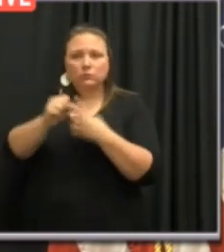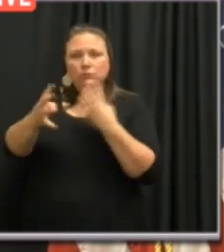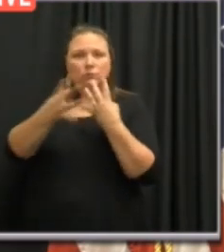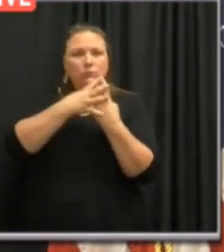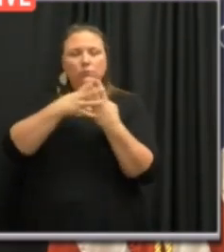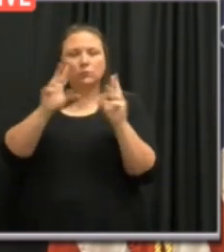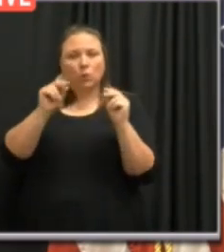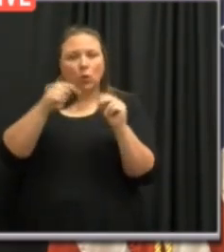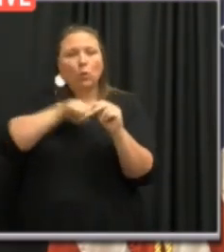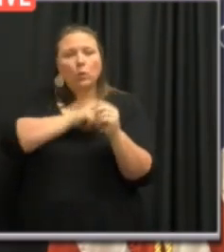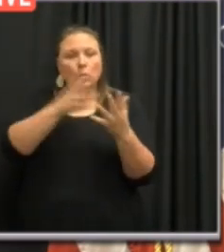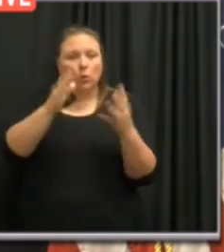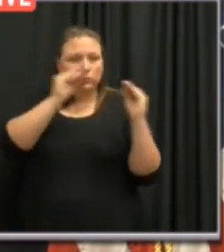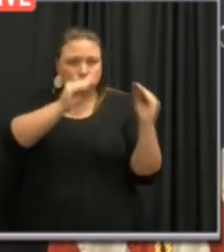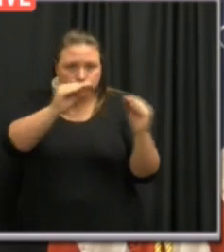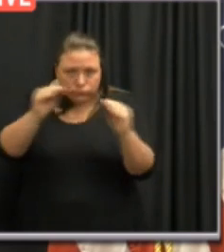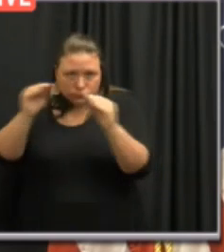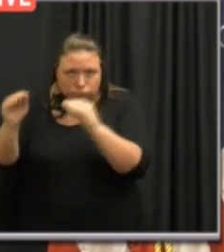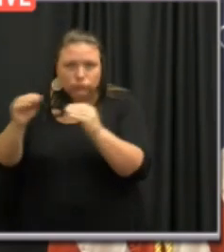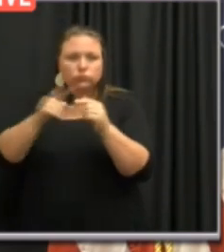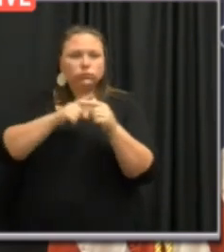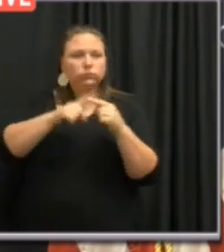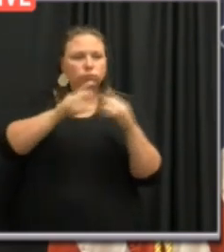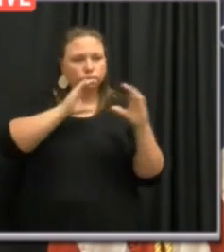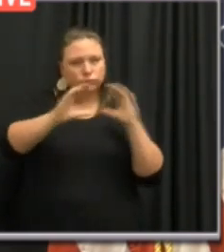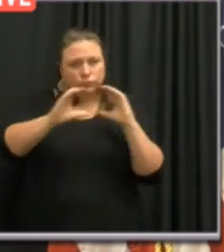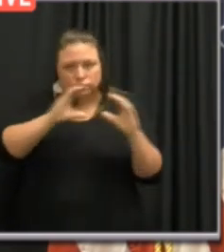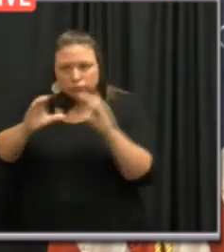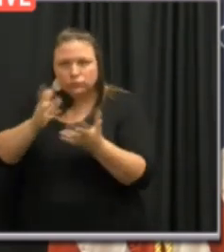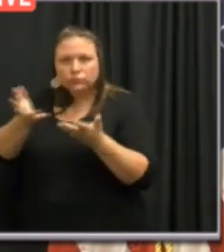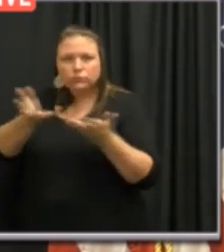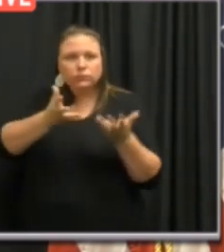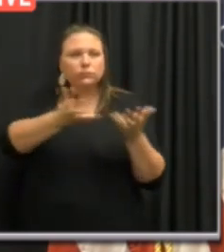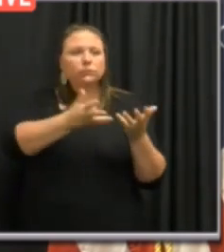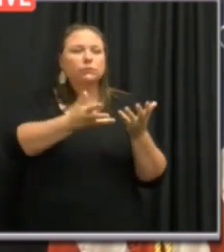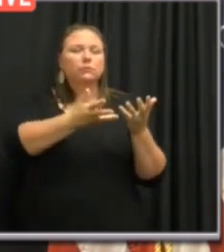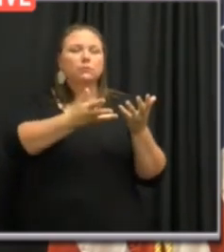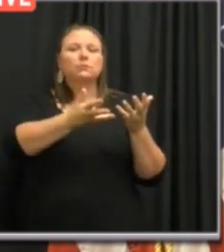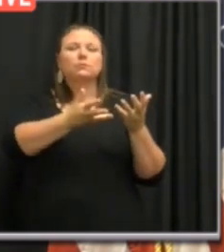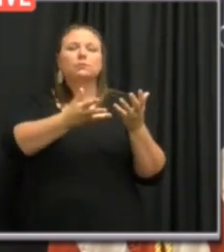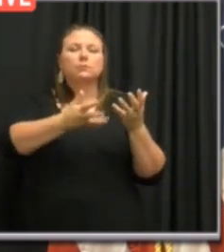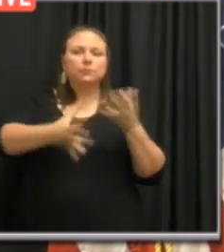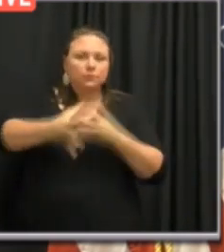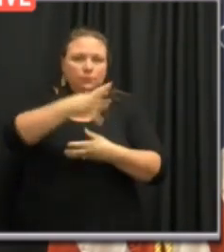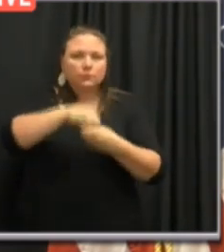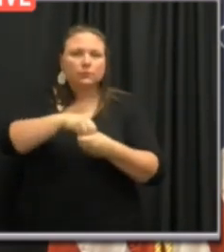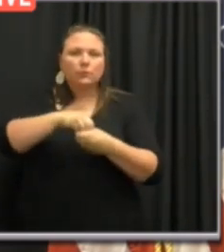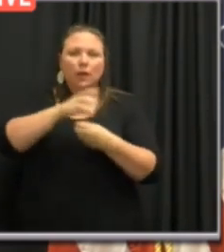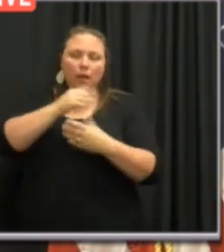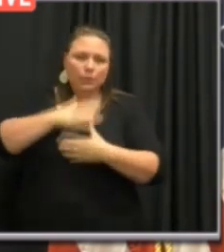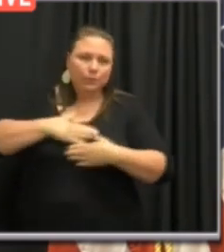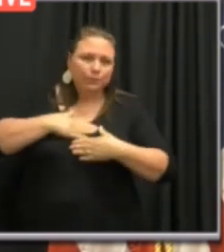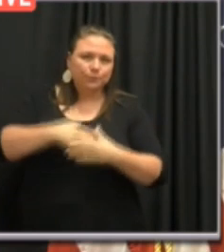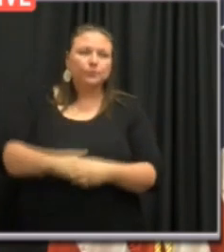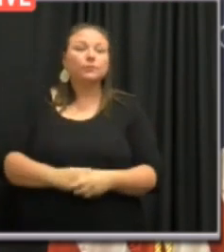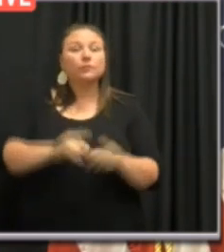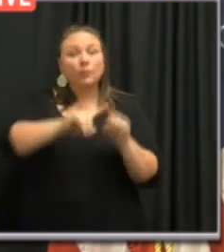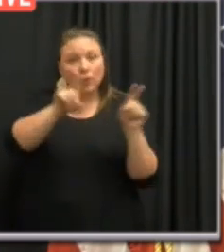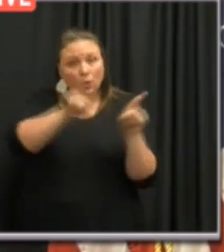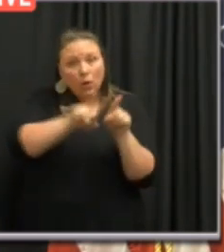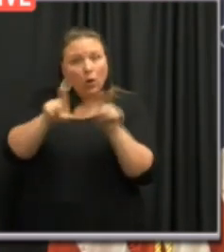with education, communication, cooperation, and appreciation, but